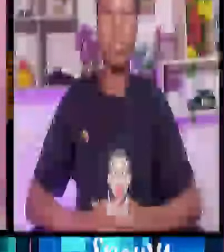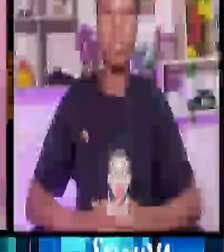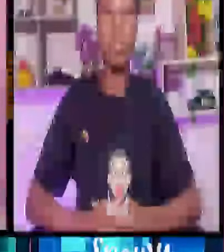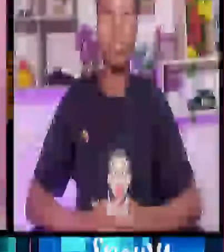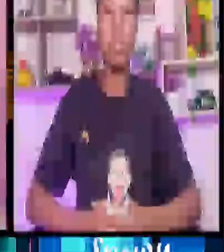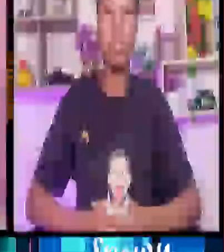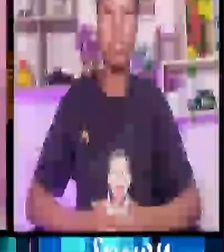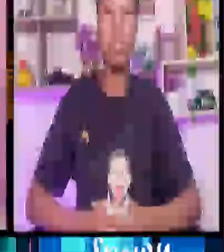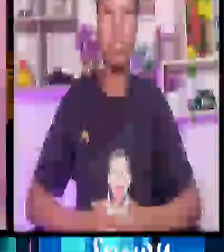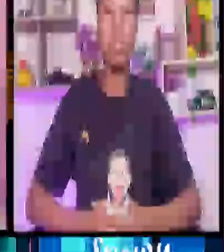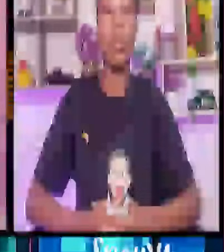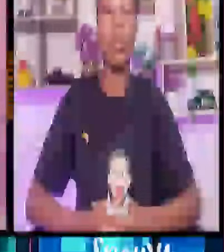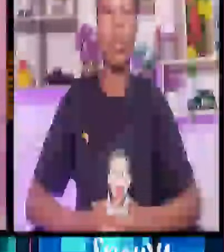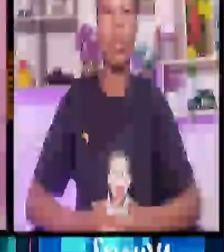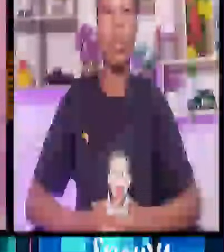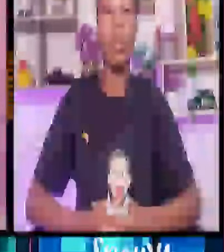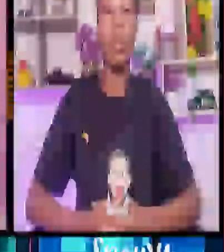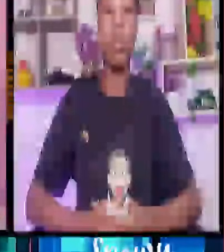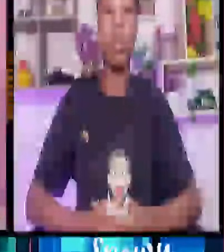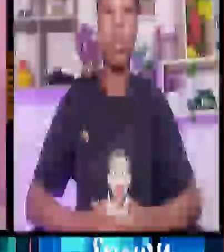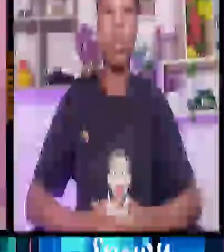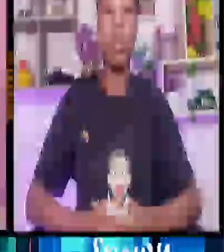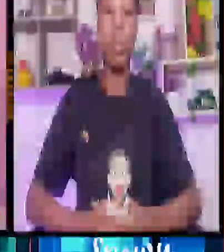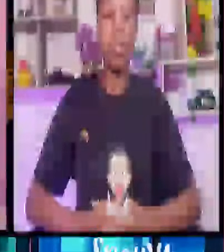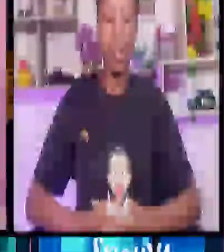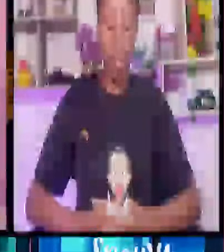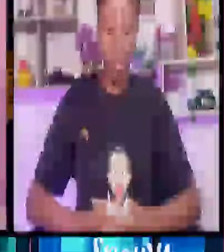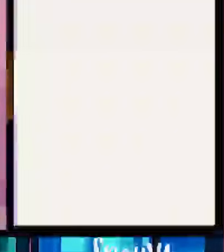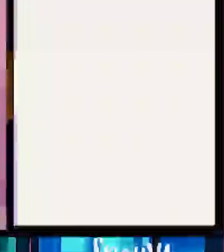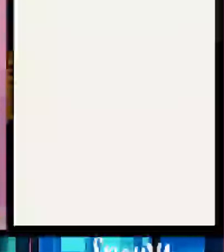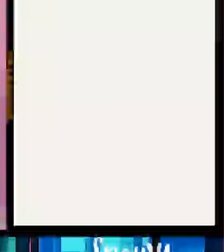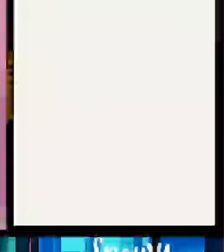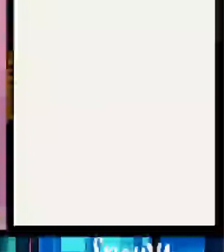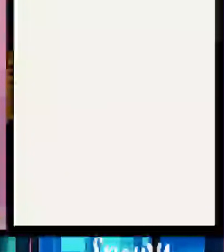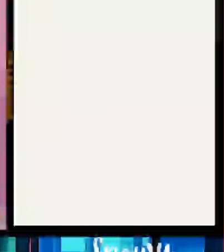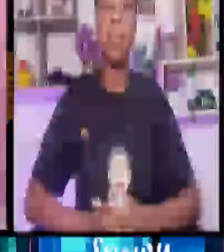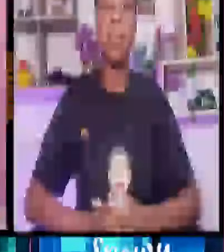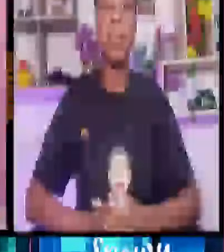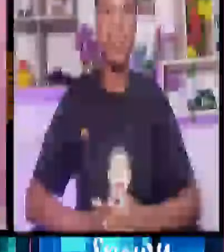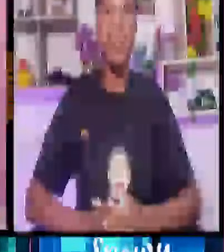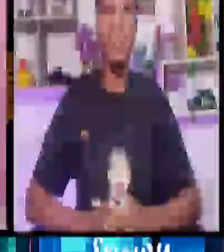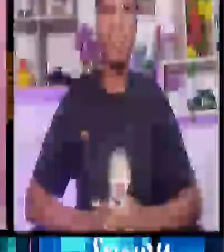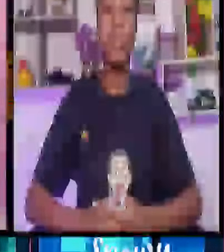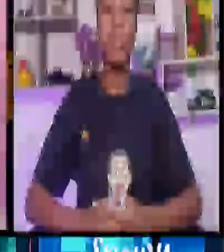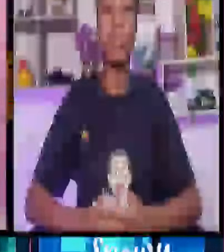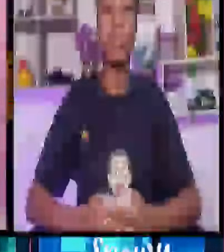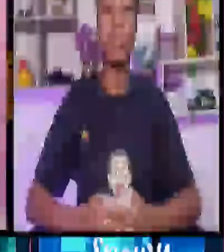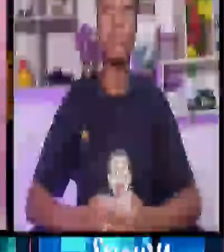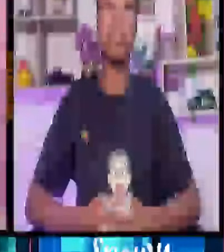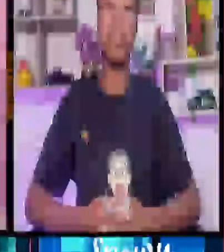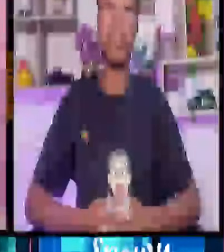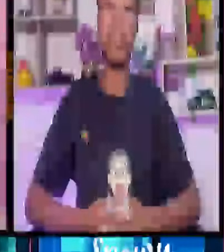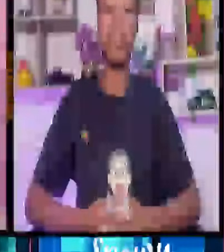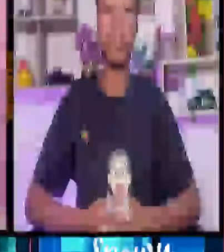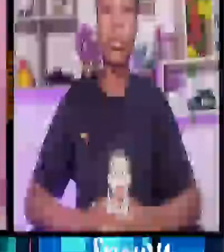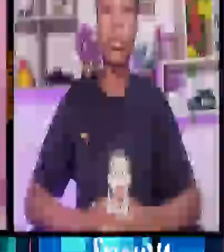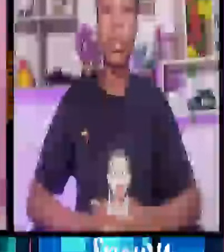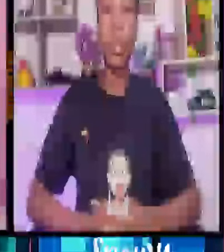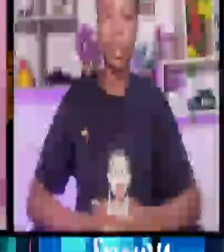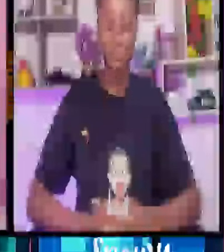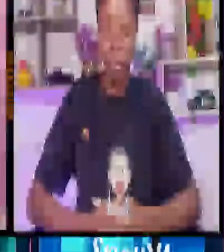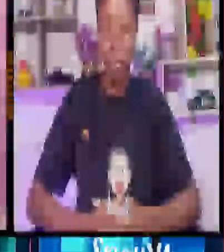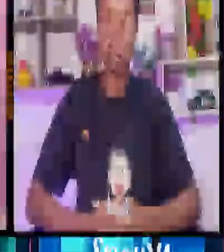campaign. But as a principal person, he should have said this when his boss, Dr. Bawumia, went to Takrady and tried to shift